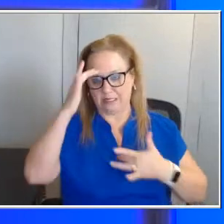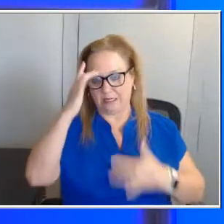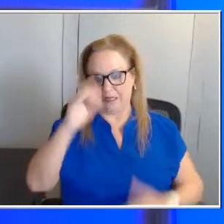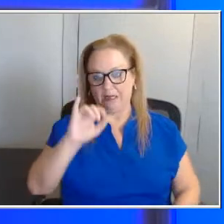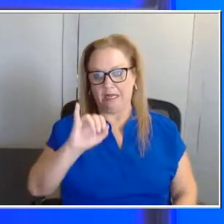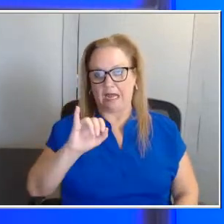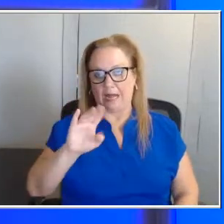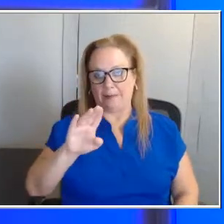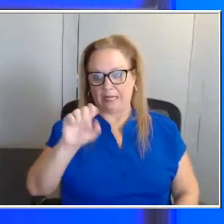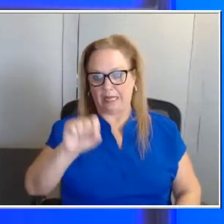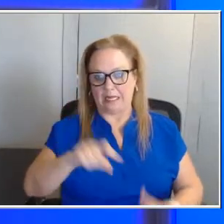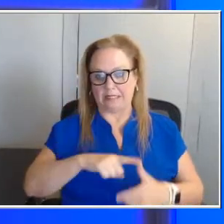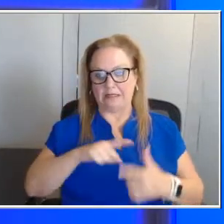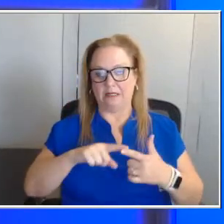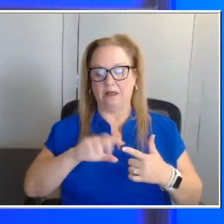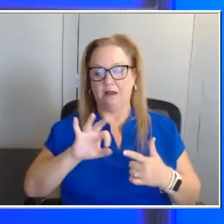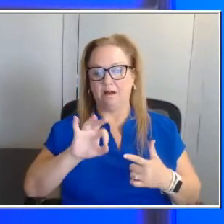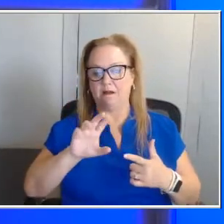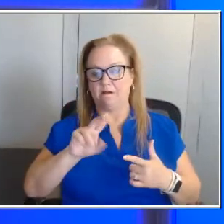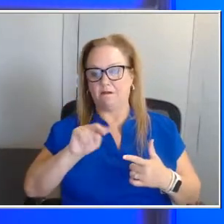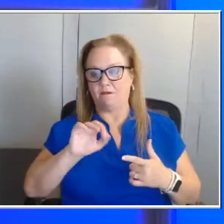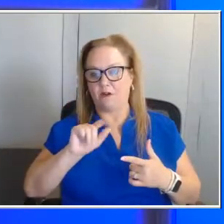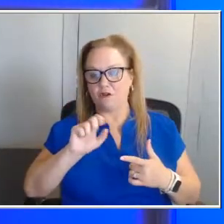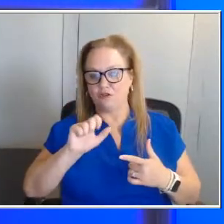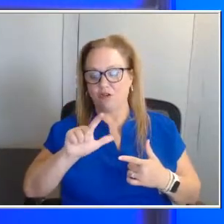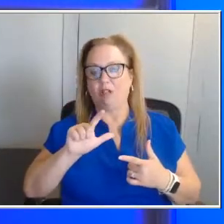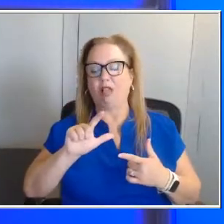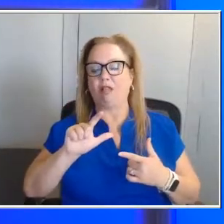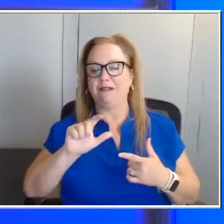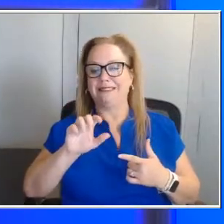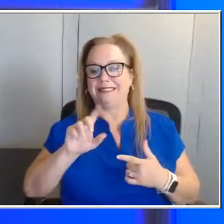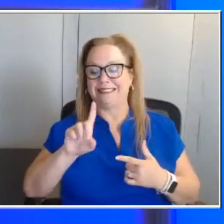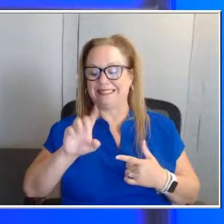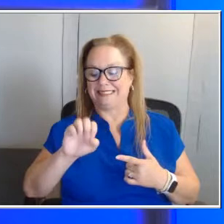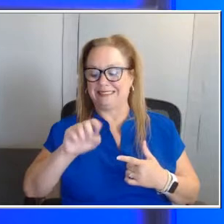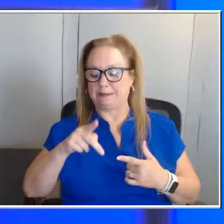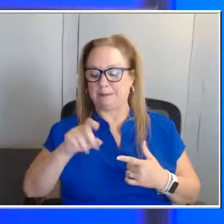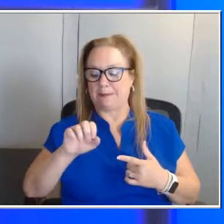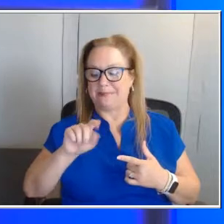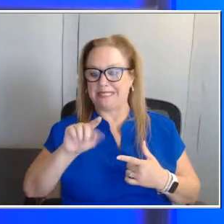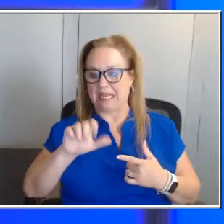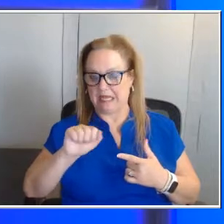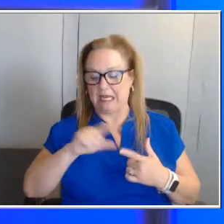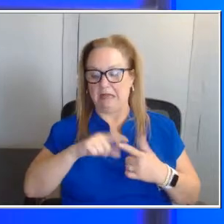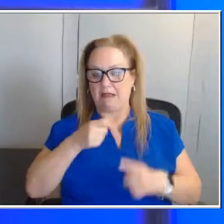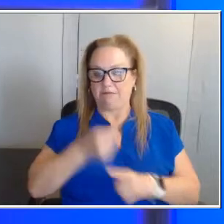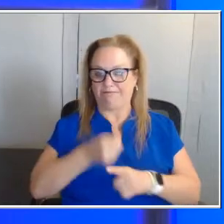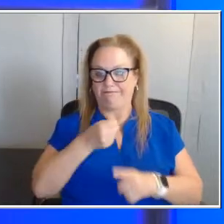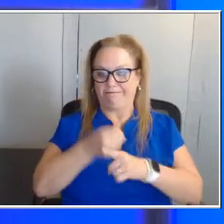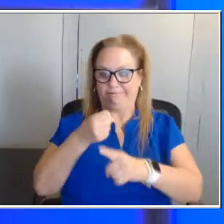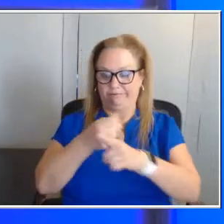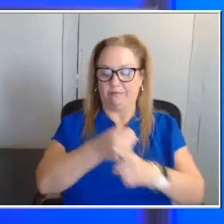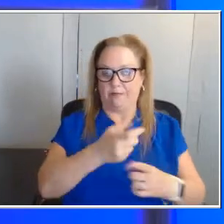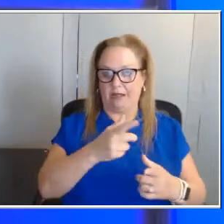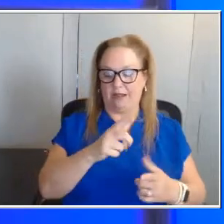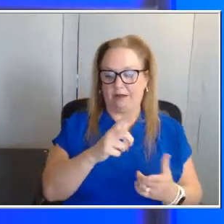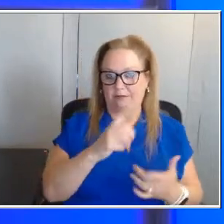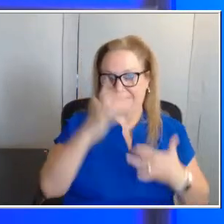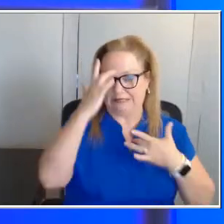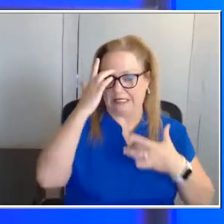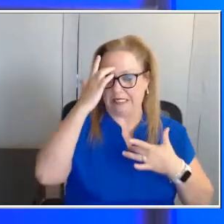syndrome, functional dyspepsia, that we know are triggered by certain infections, bacterial or viral. So you develop